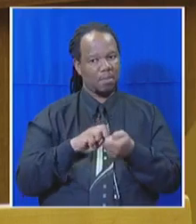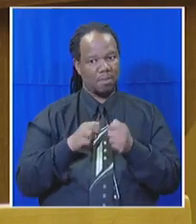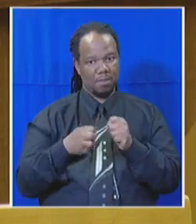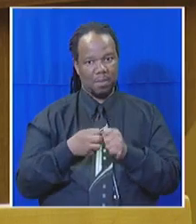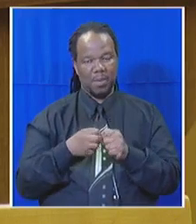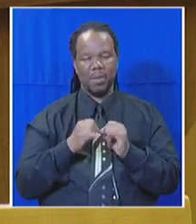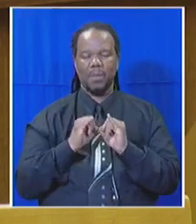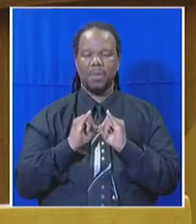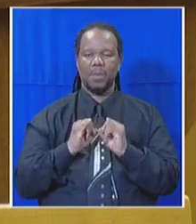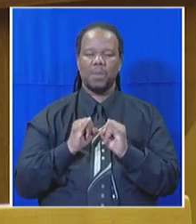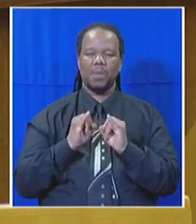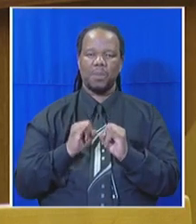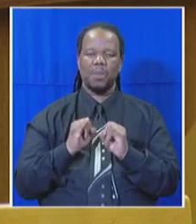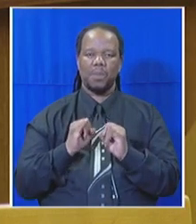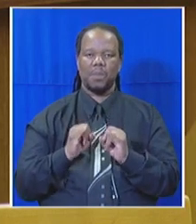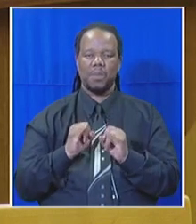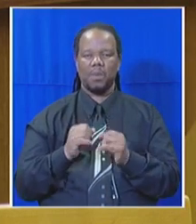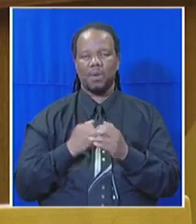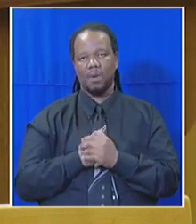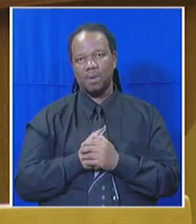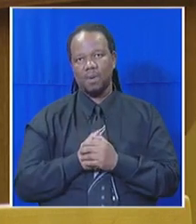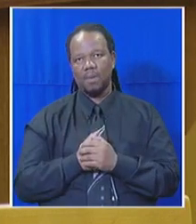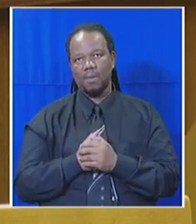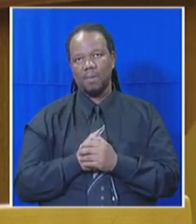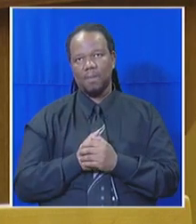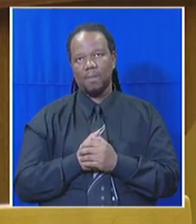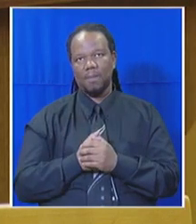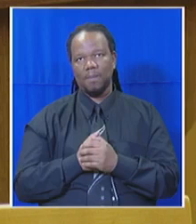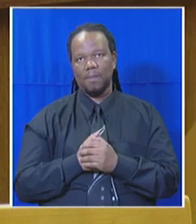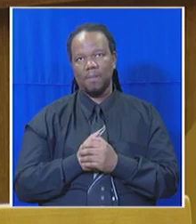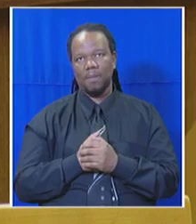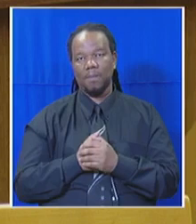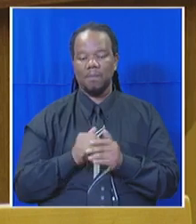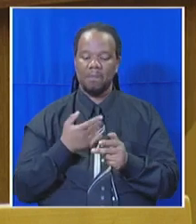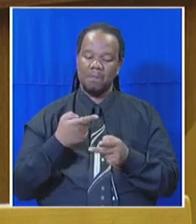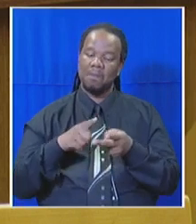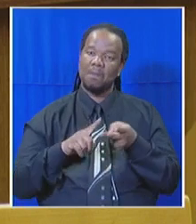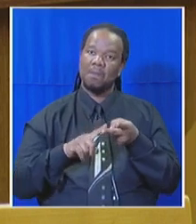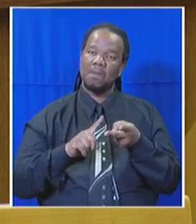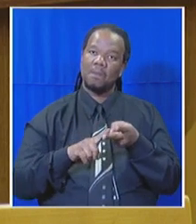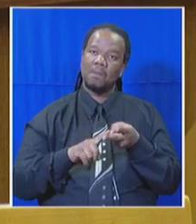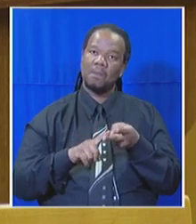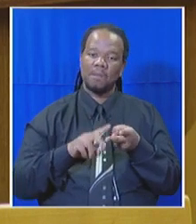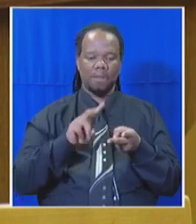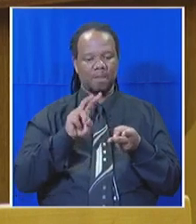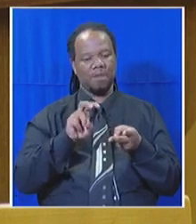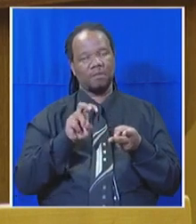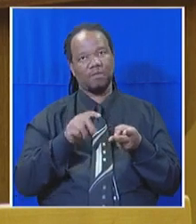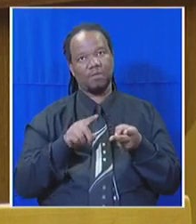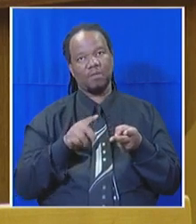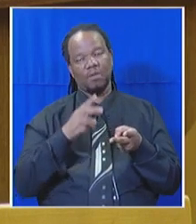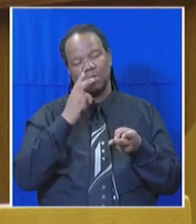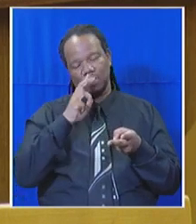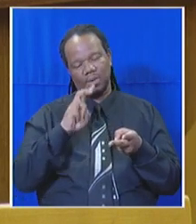problem that we are faced with. And that is yet another issue that we need